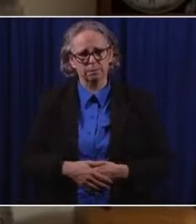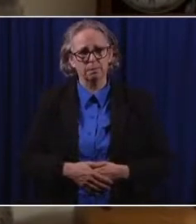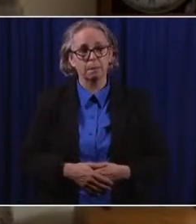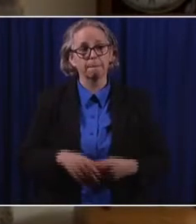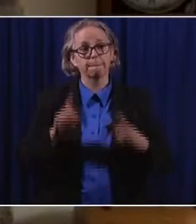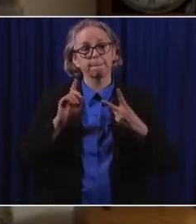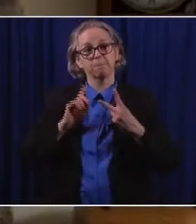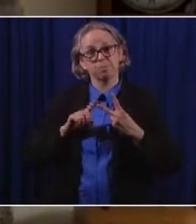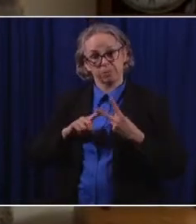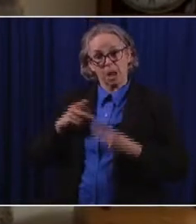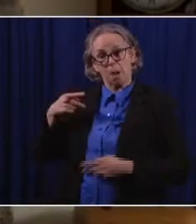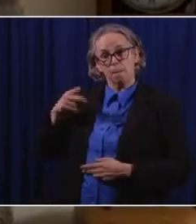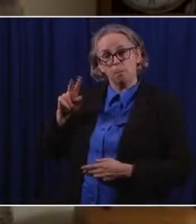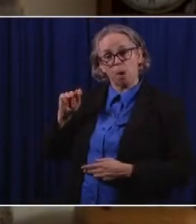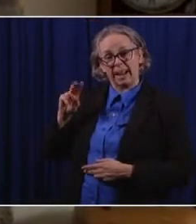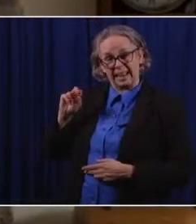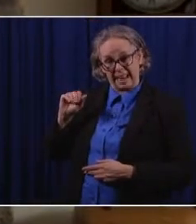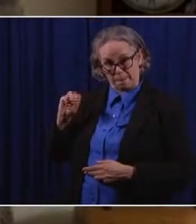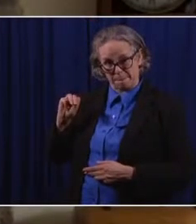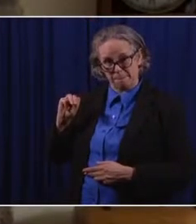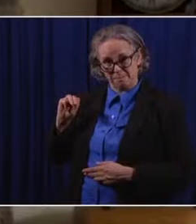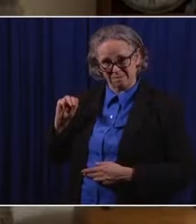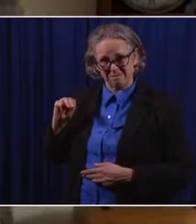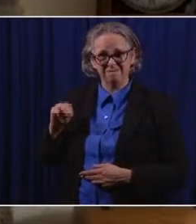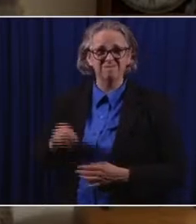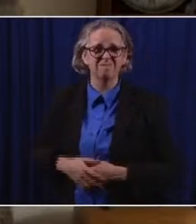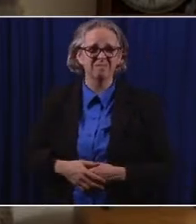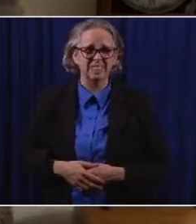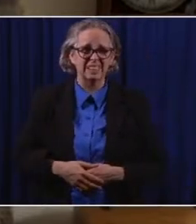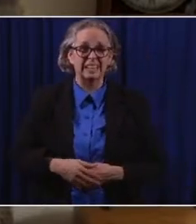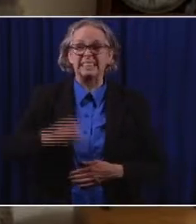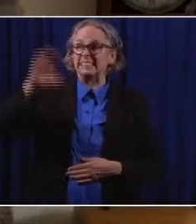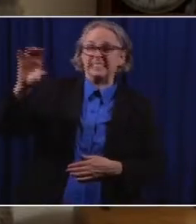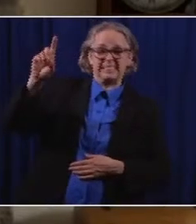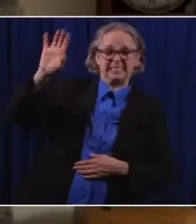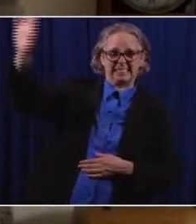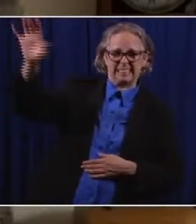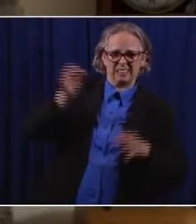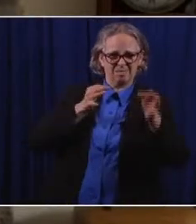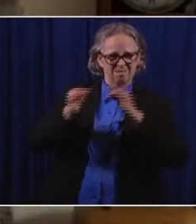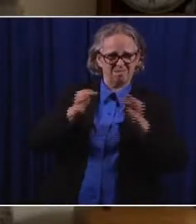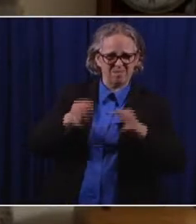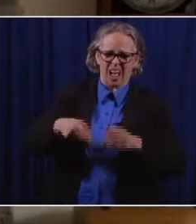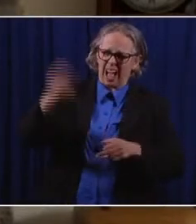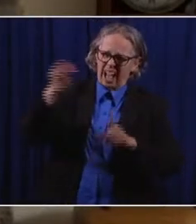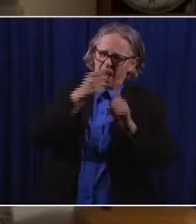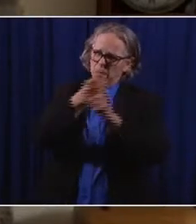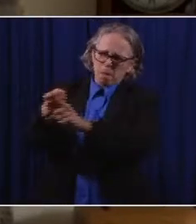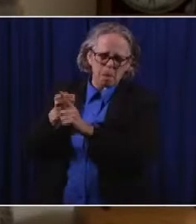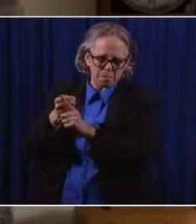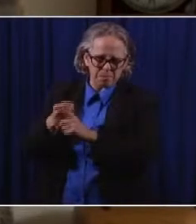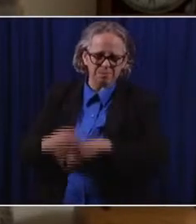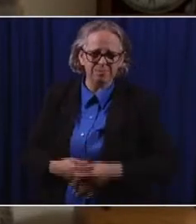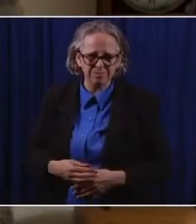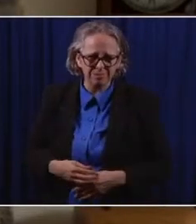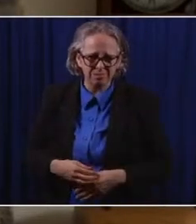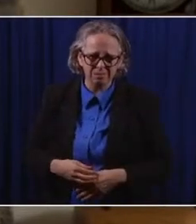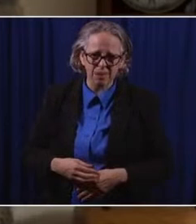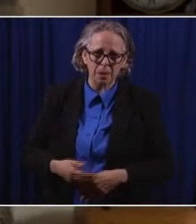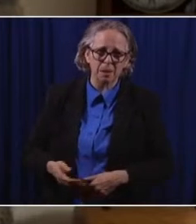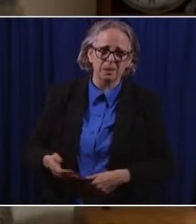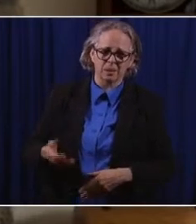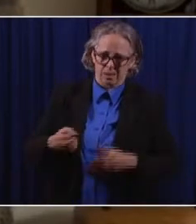continues red this week. The county meets the CDC's threshold for high incidence. Local health department officials attribute the continued community